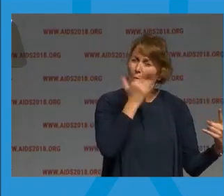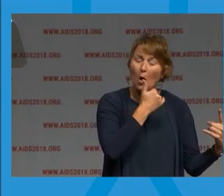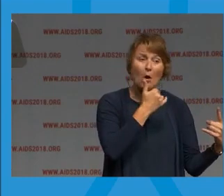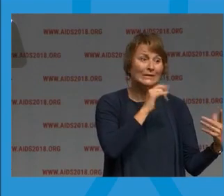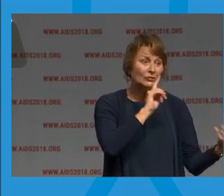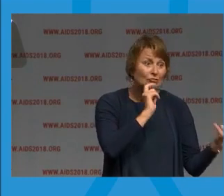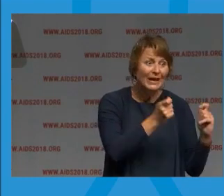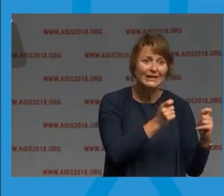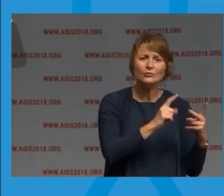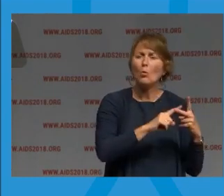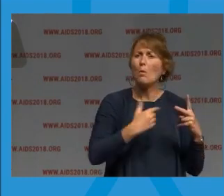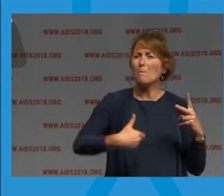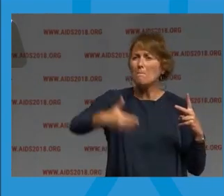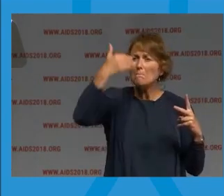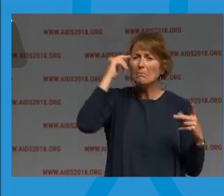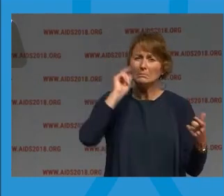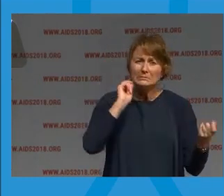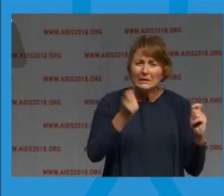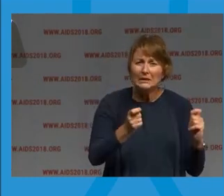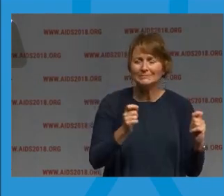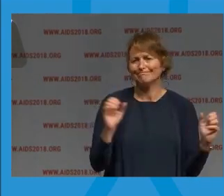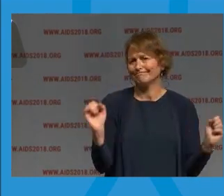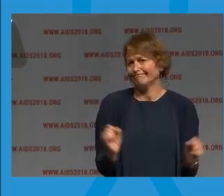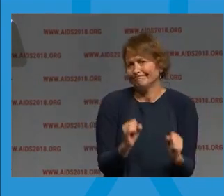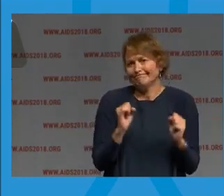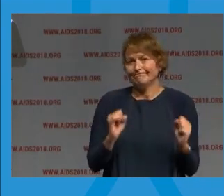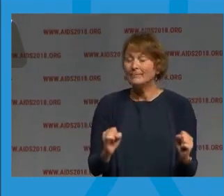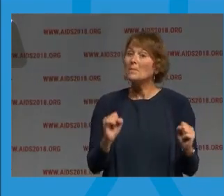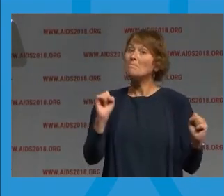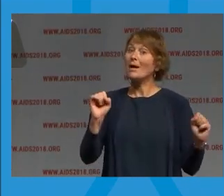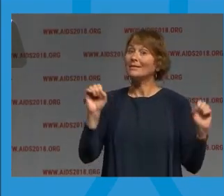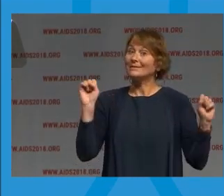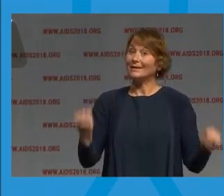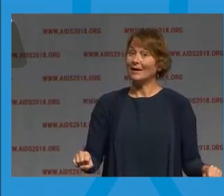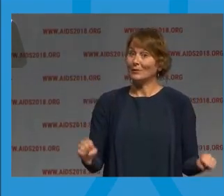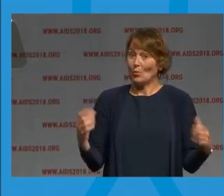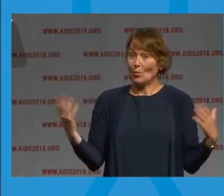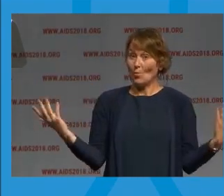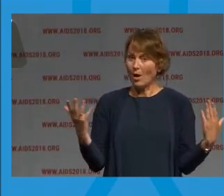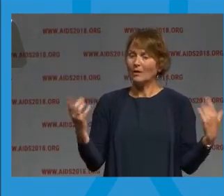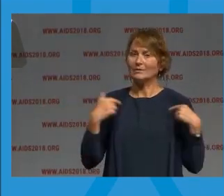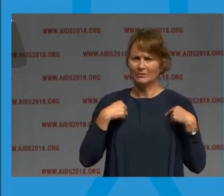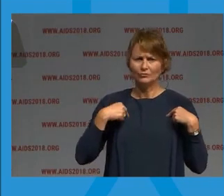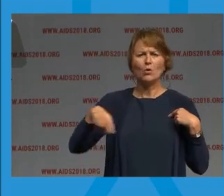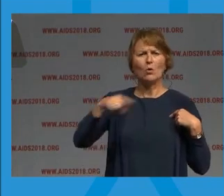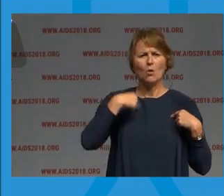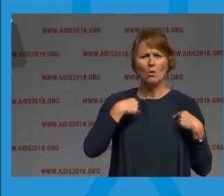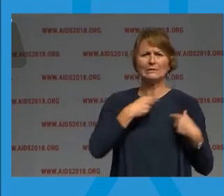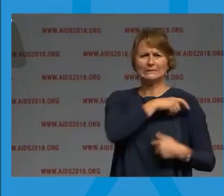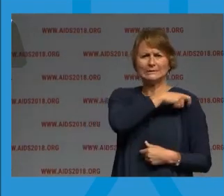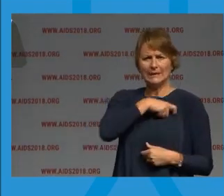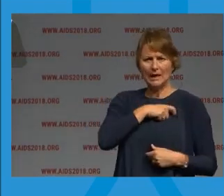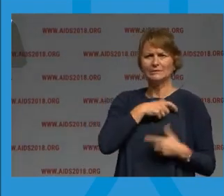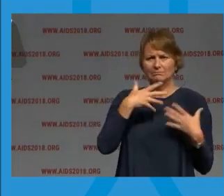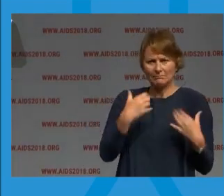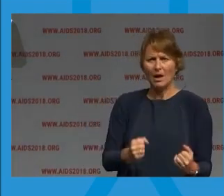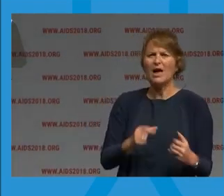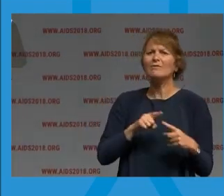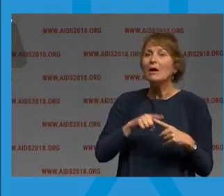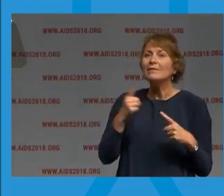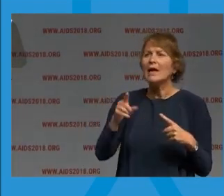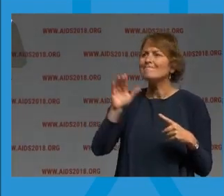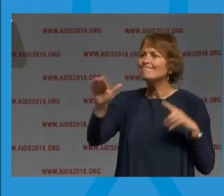past. But what we can do is use our positions and platforms to create environments